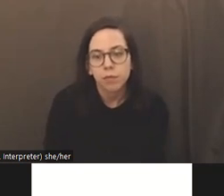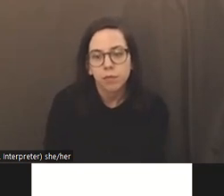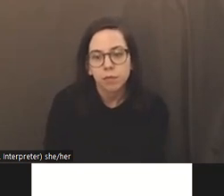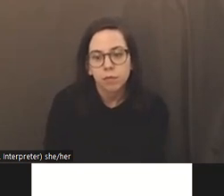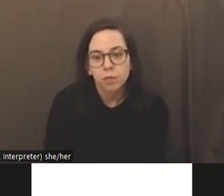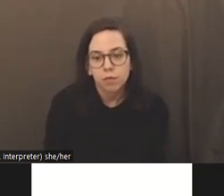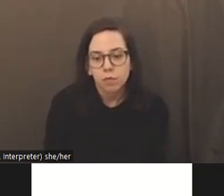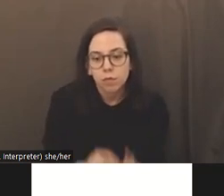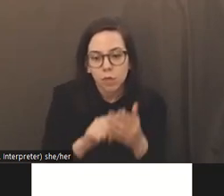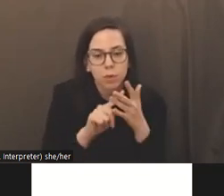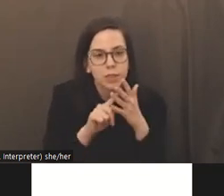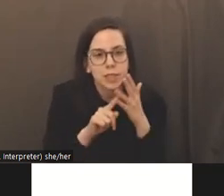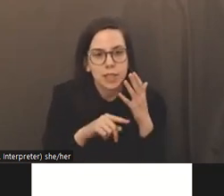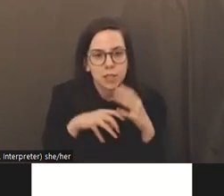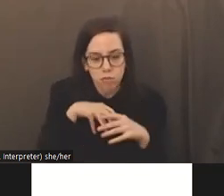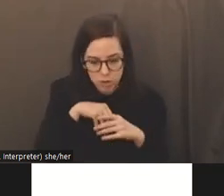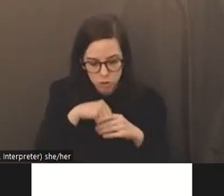internal, right? So